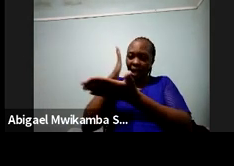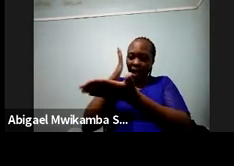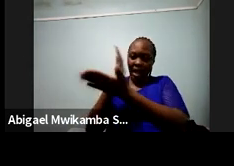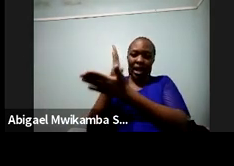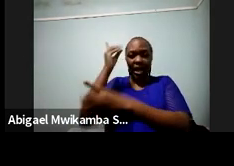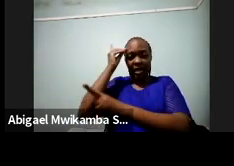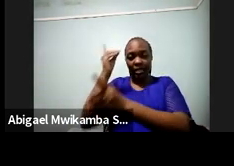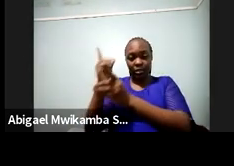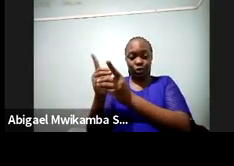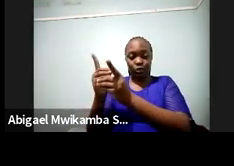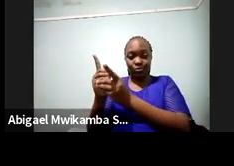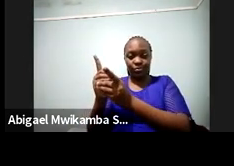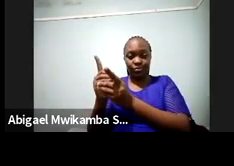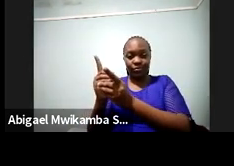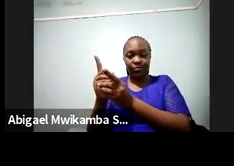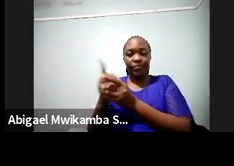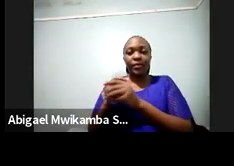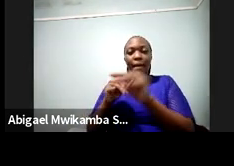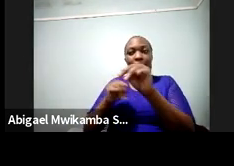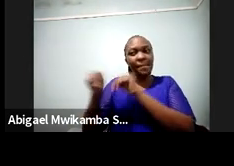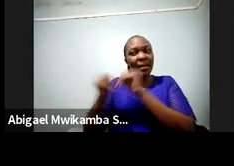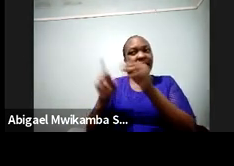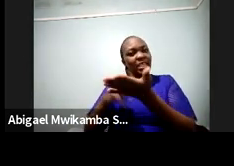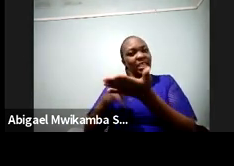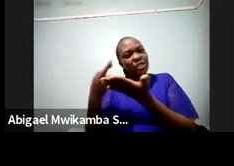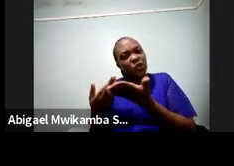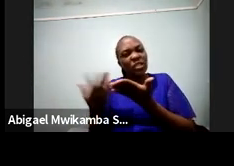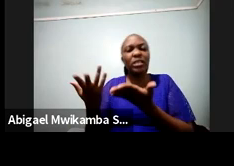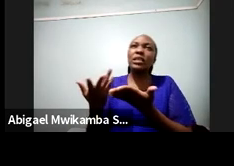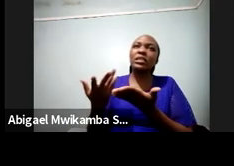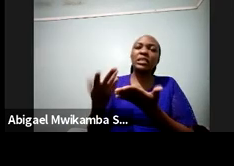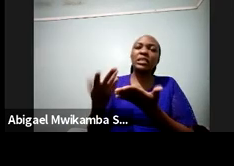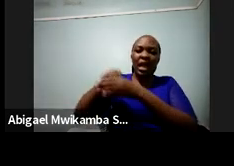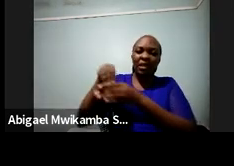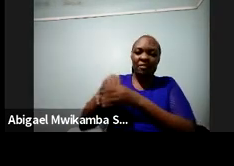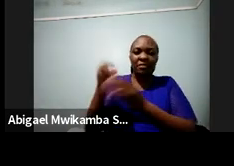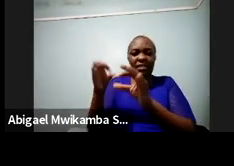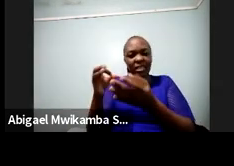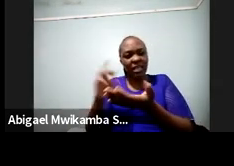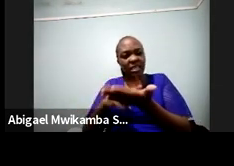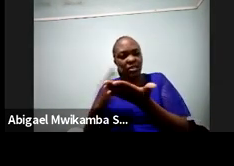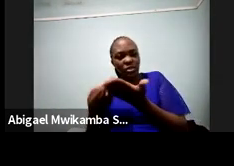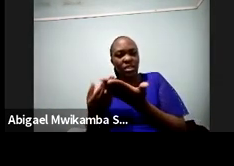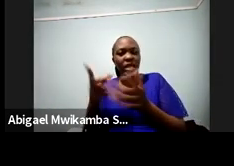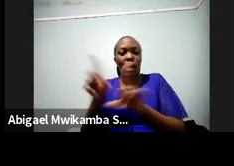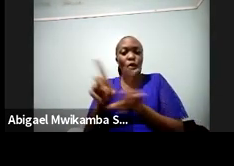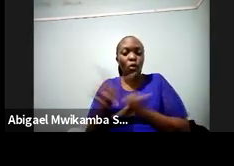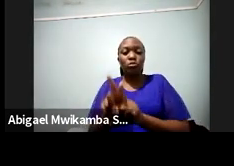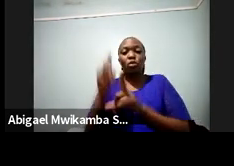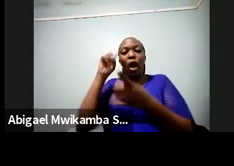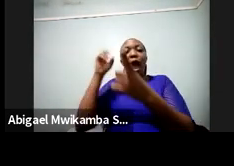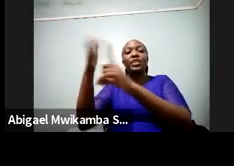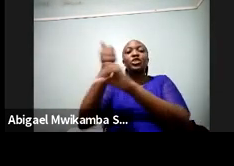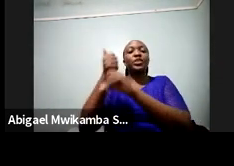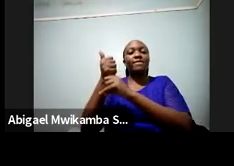the resources, managing your costs, and eventually getting the best out of your resources. That is financial planning. It's also part